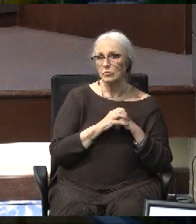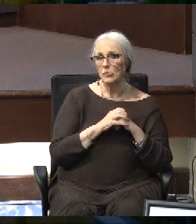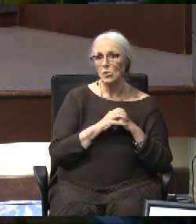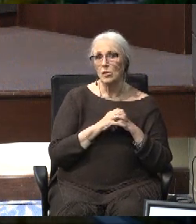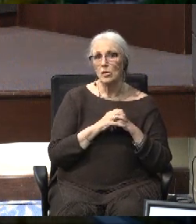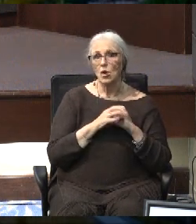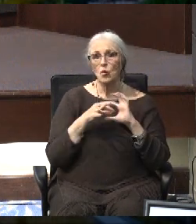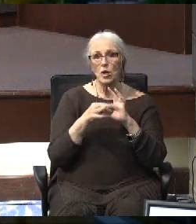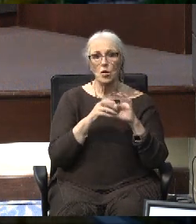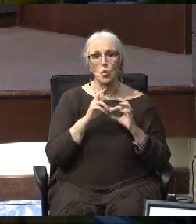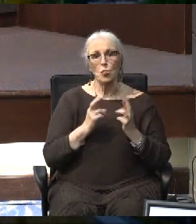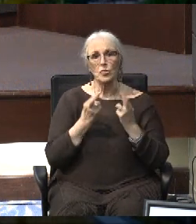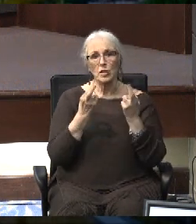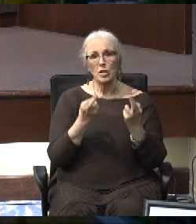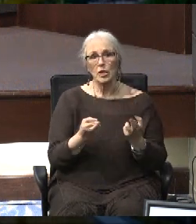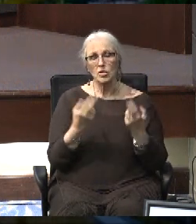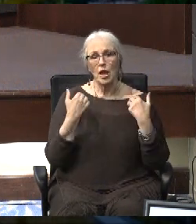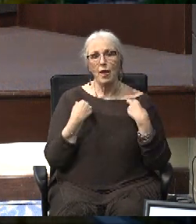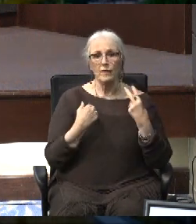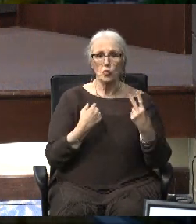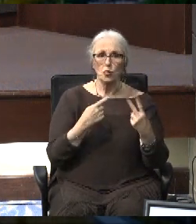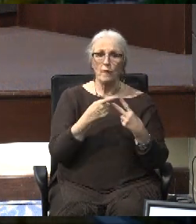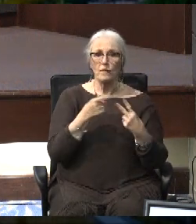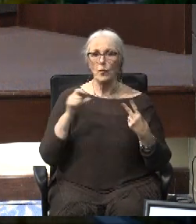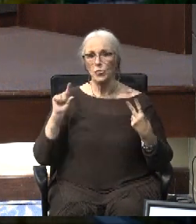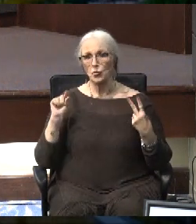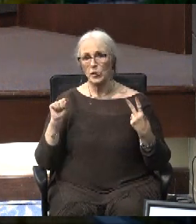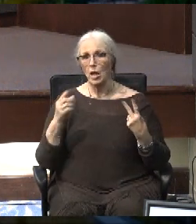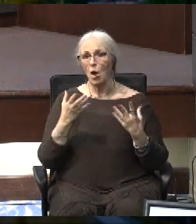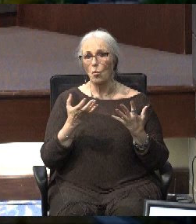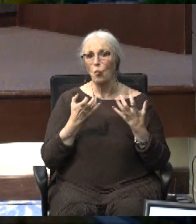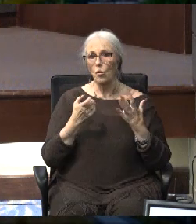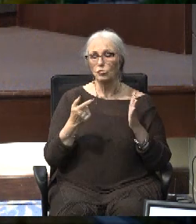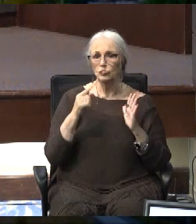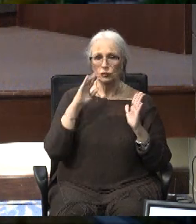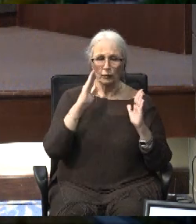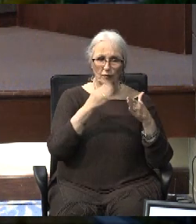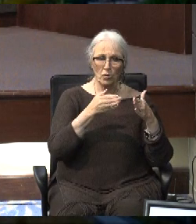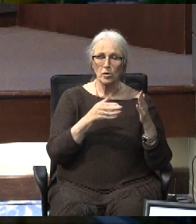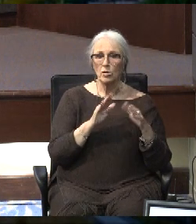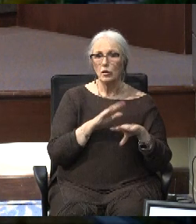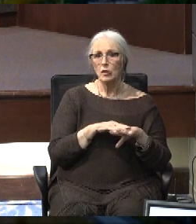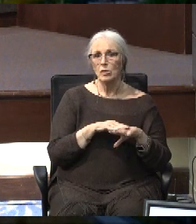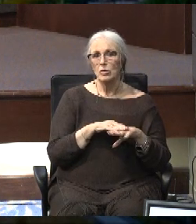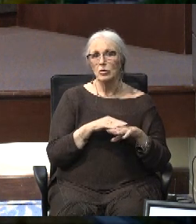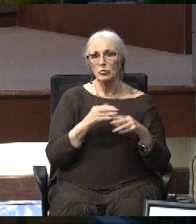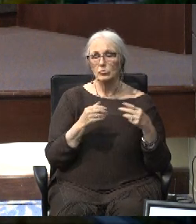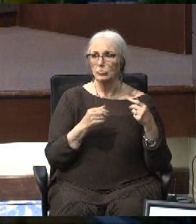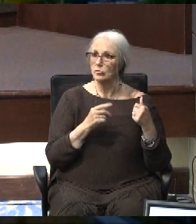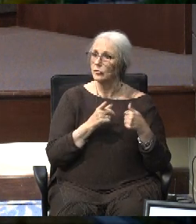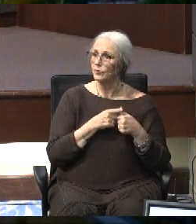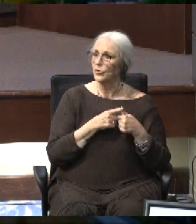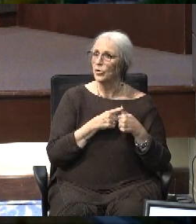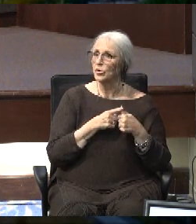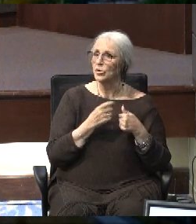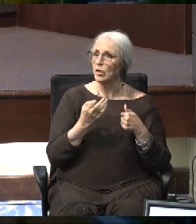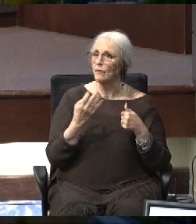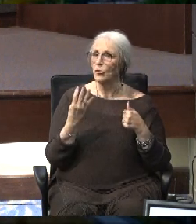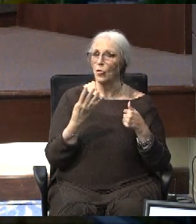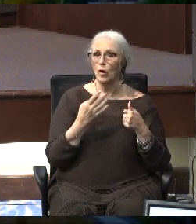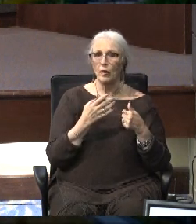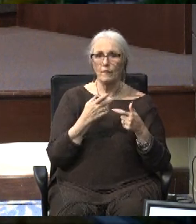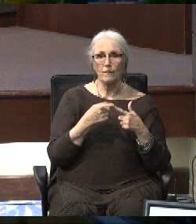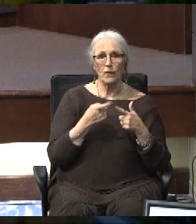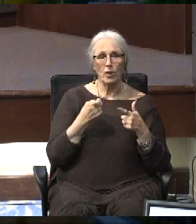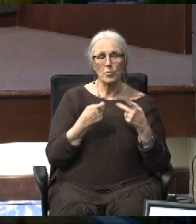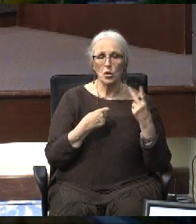Related to the resolutions, I have 2 of the 20 that I wanted to highlight this afternoon. The first is Resolution 204, and kind of doing this